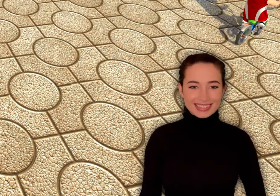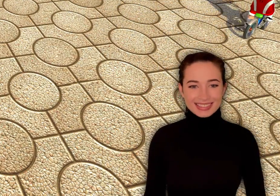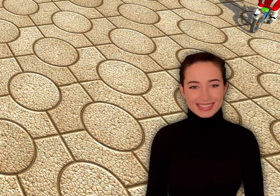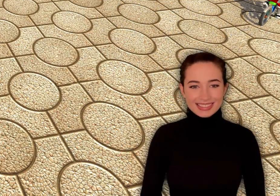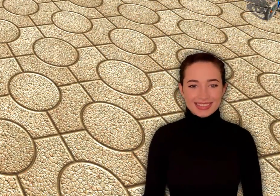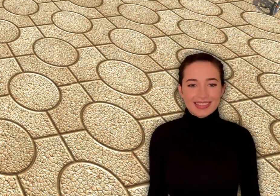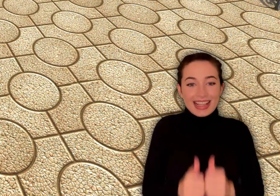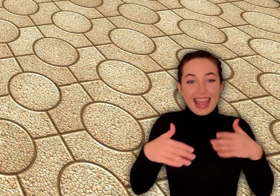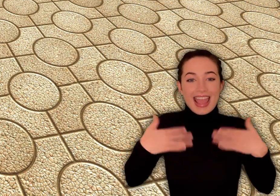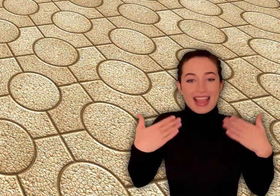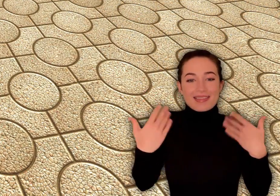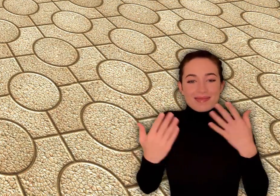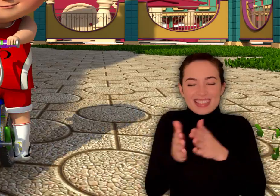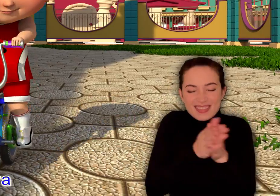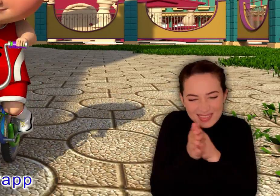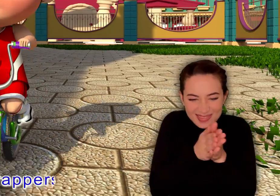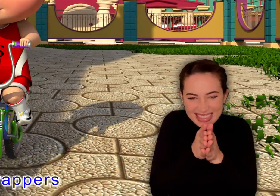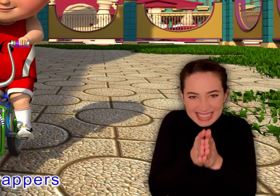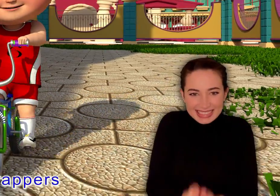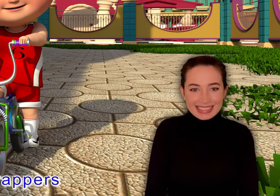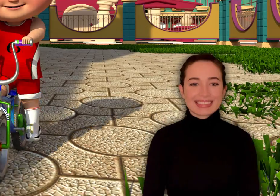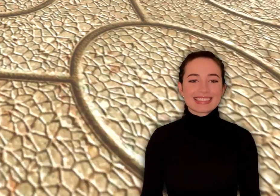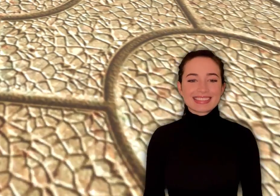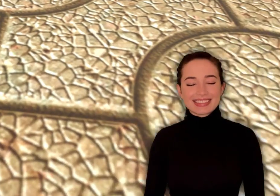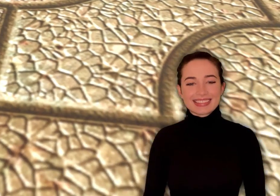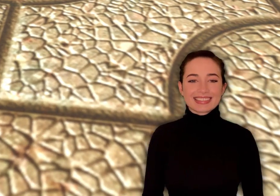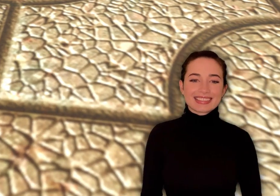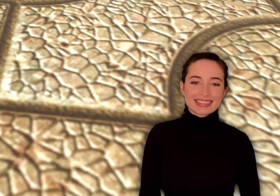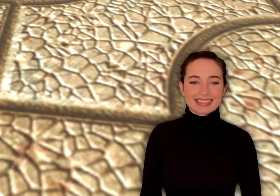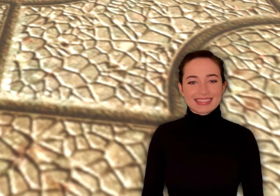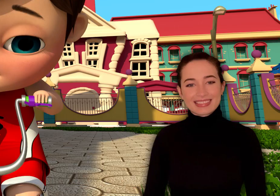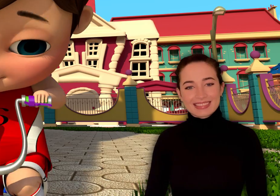reach the clouds with happiness and what